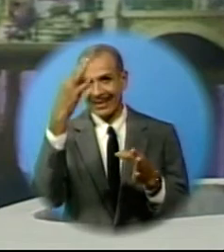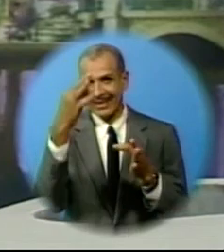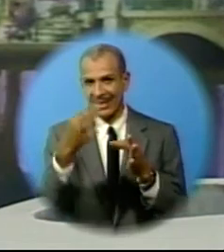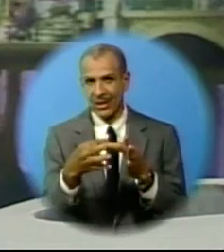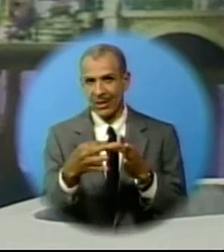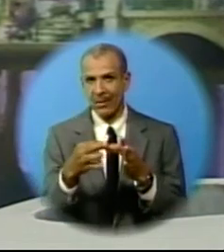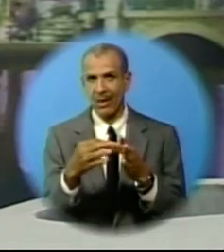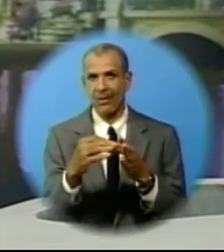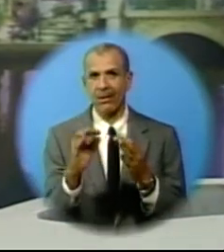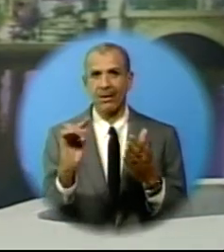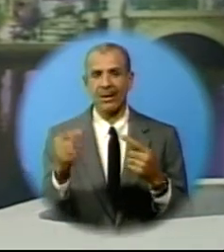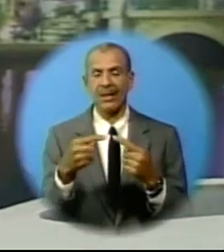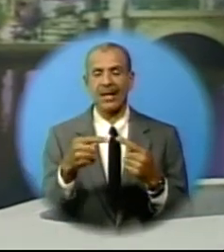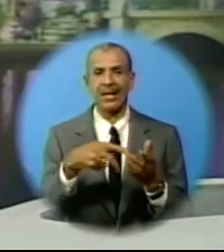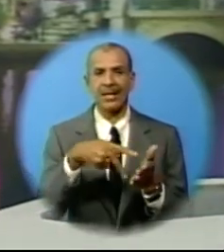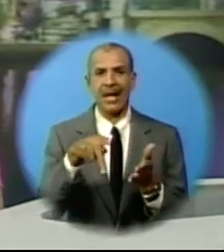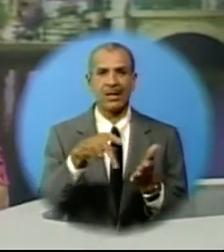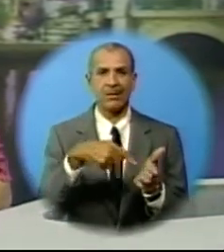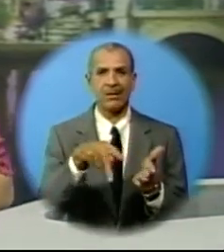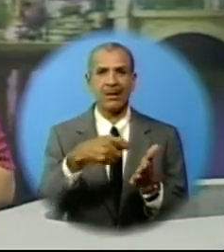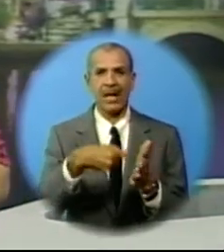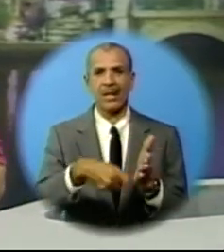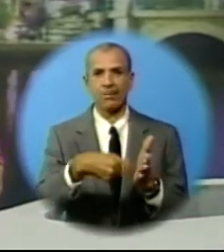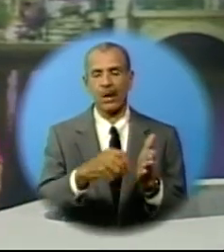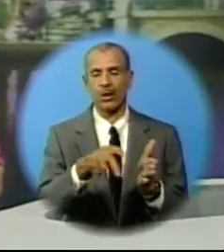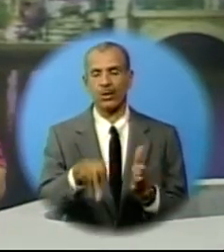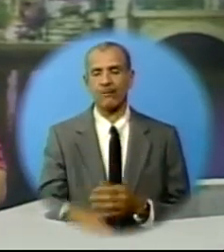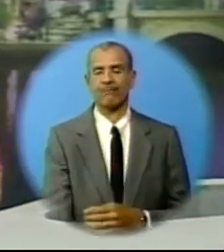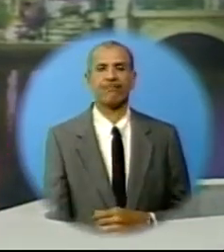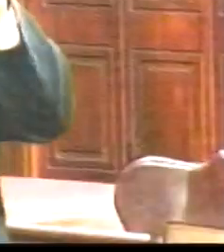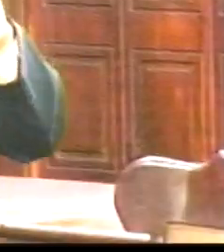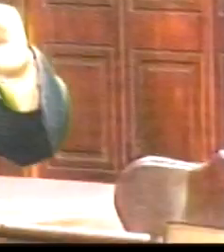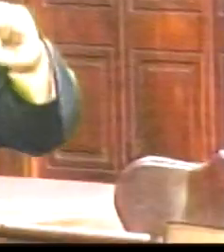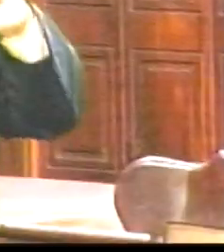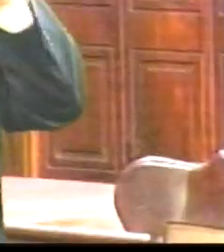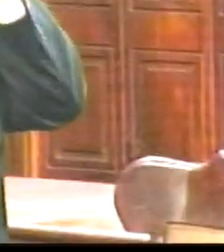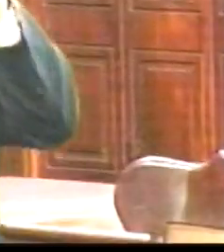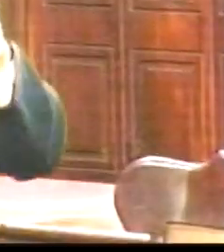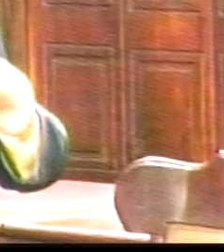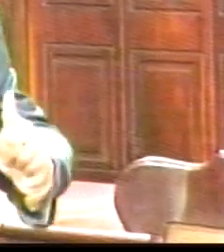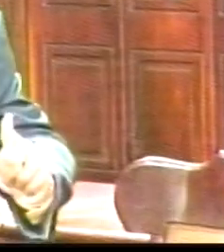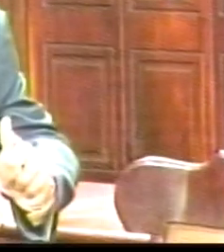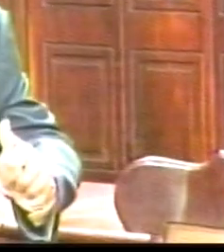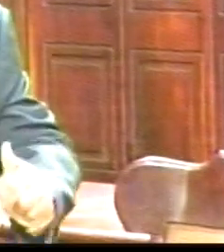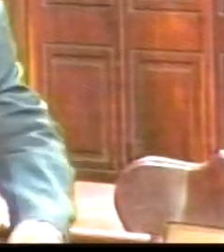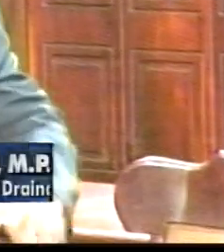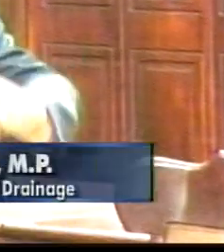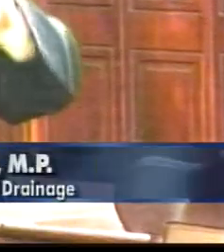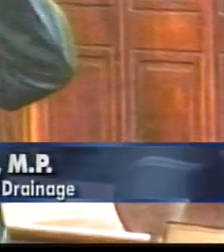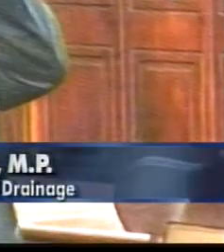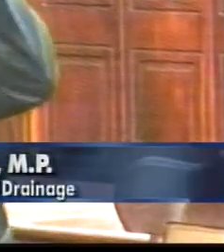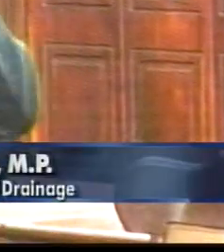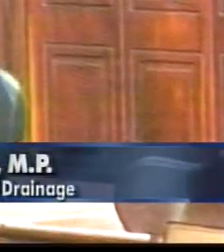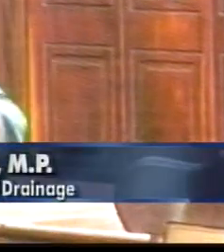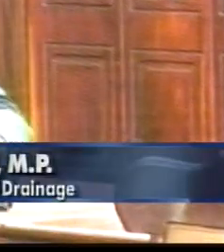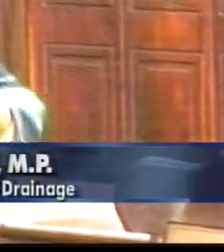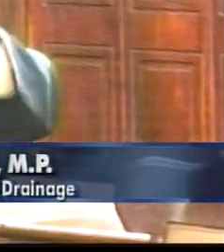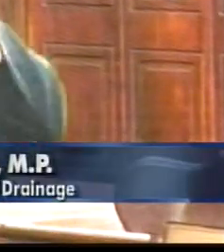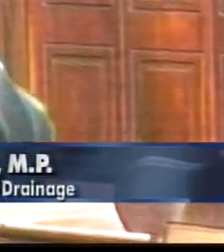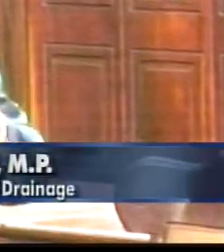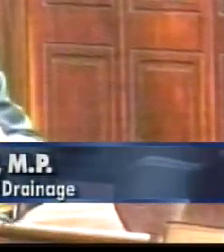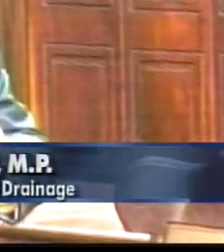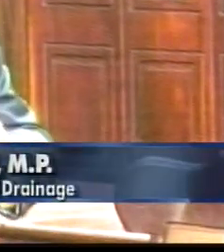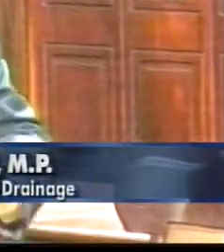will affect taxpayers. When the people in Greenland and Shuri Village asked the